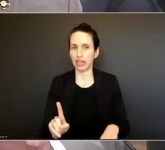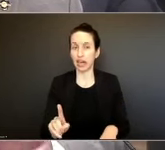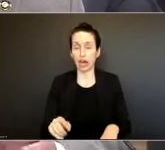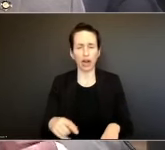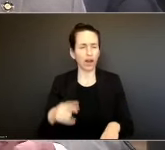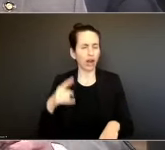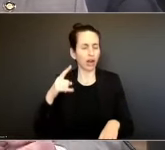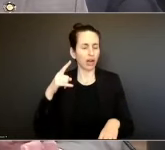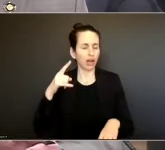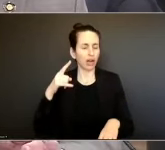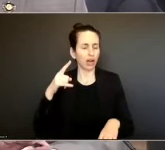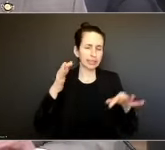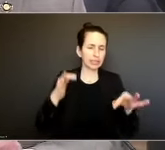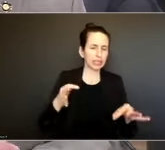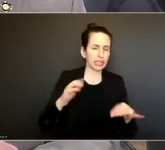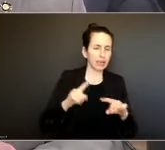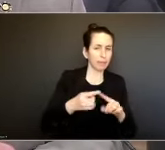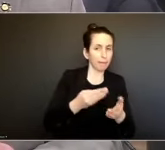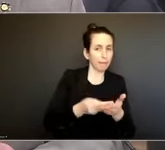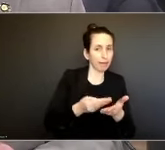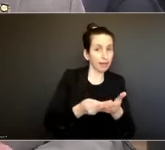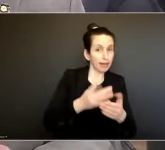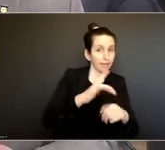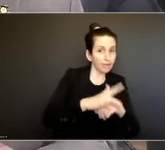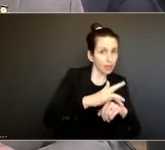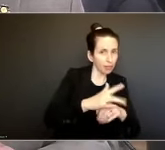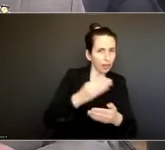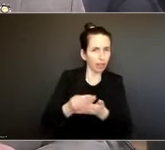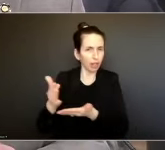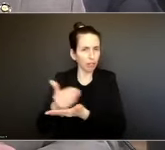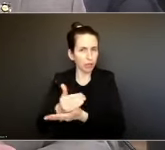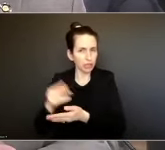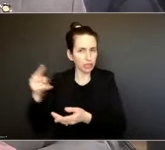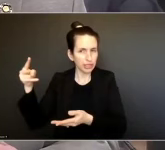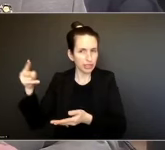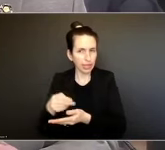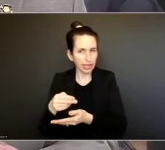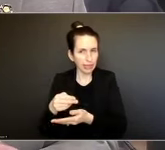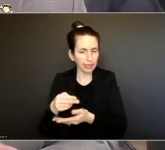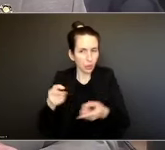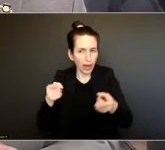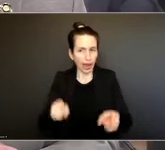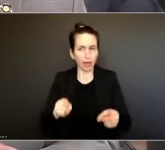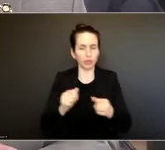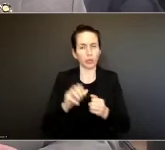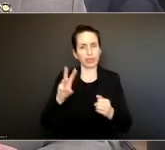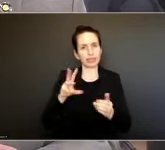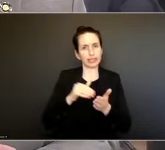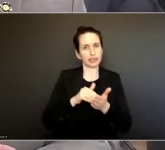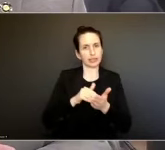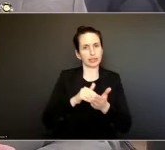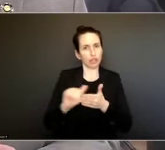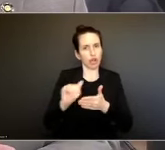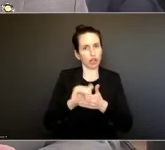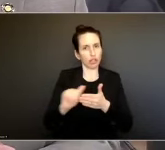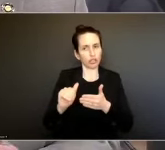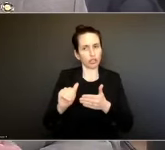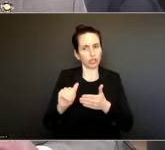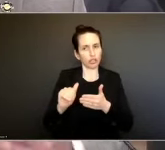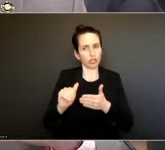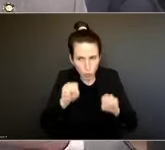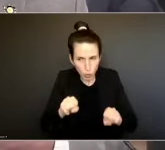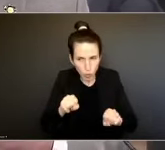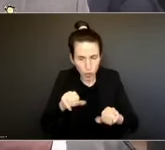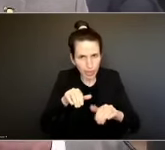the budget cuts came out with that $6 million and the accessibility to it. You know,